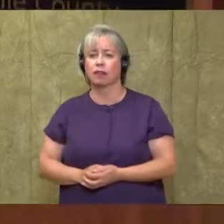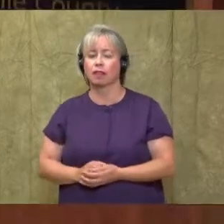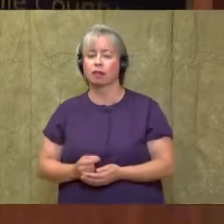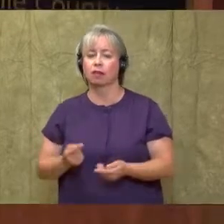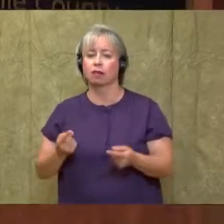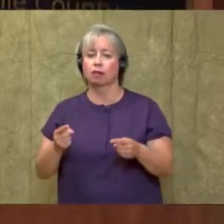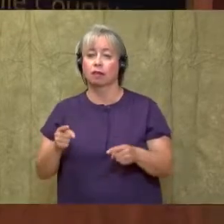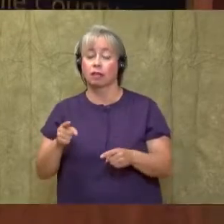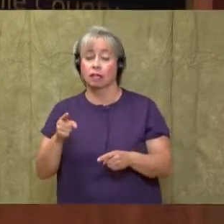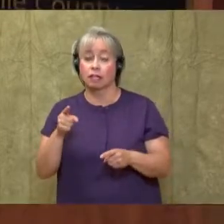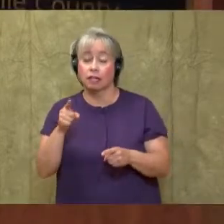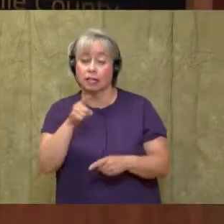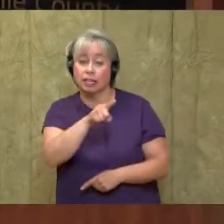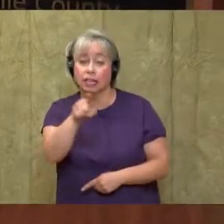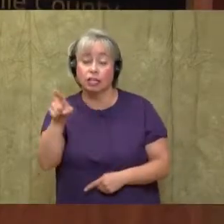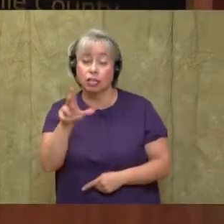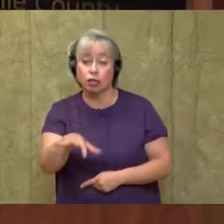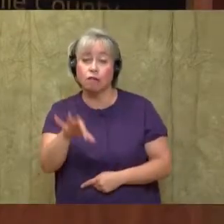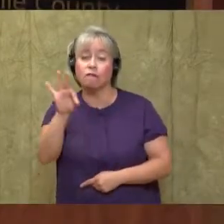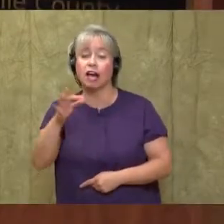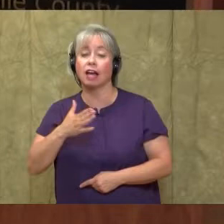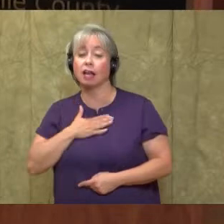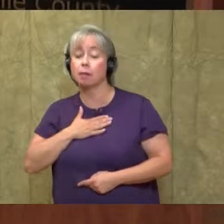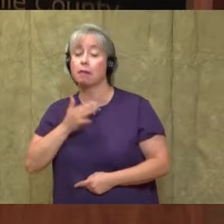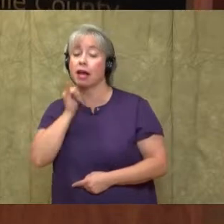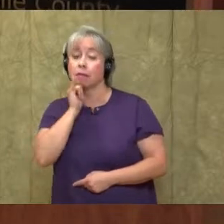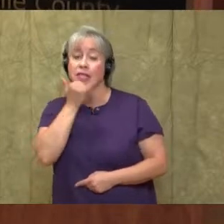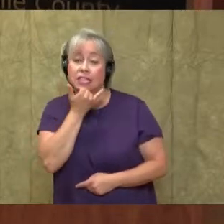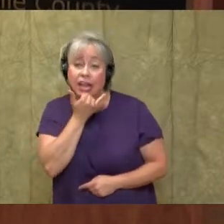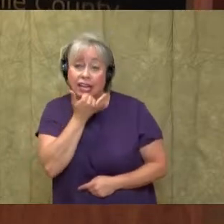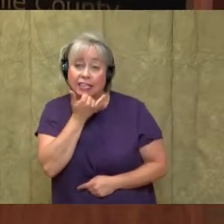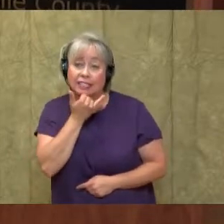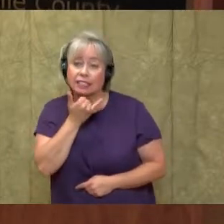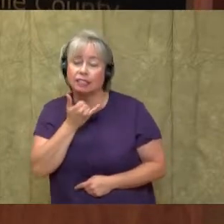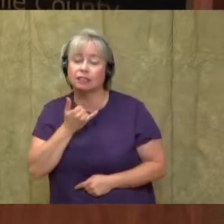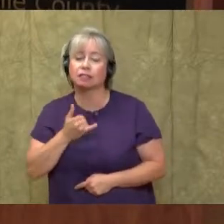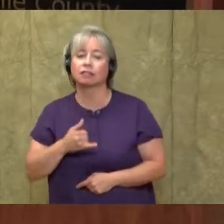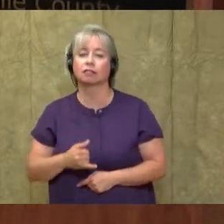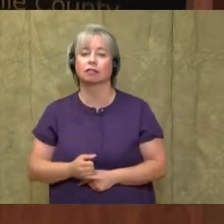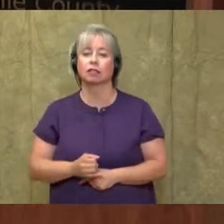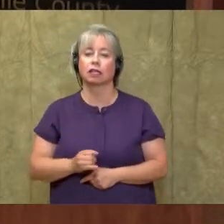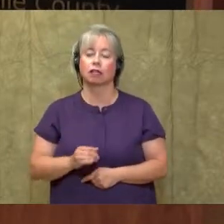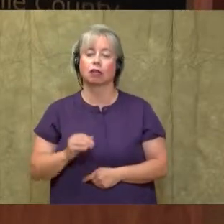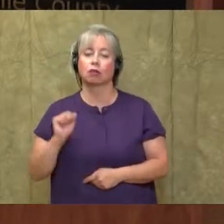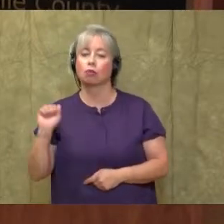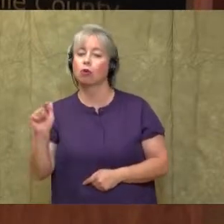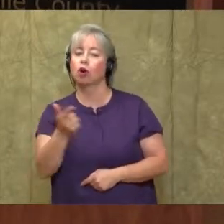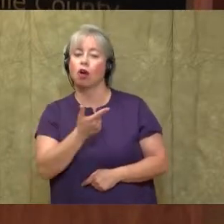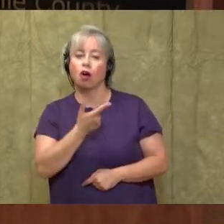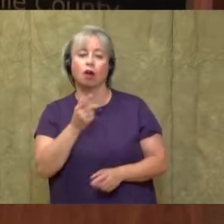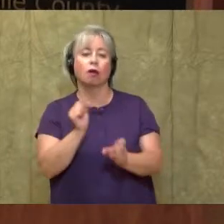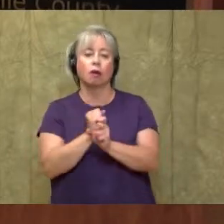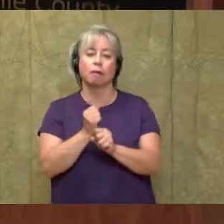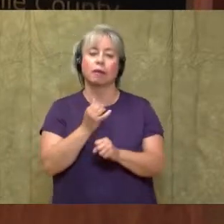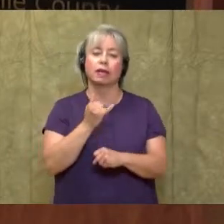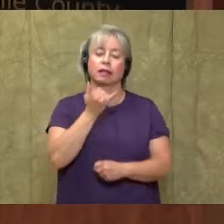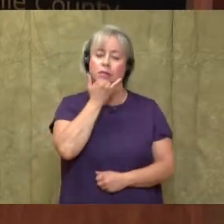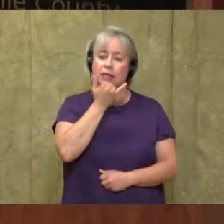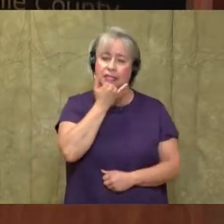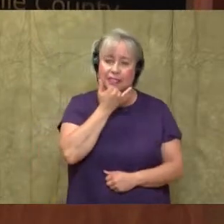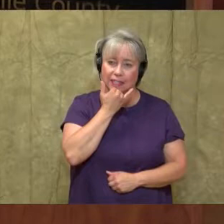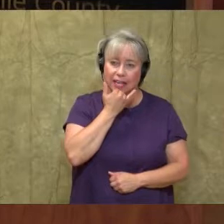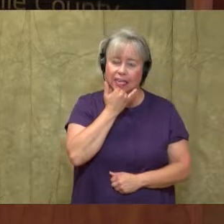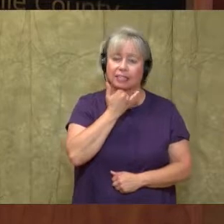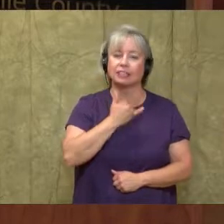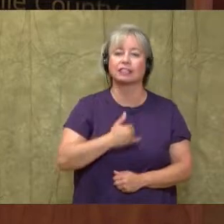see, can you find the mistake? And first let me say, making mistakes, we're human, we're all going to do that. And so this is a good